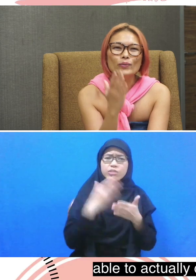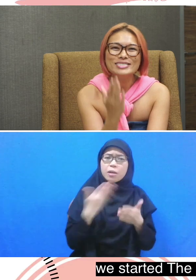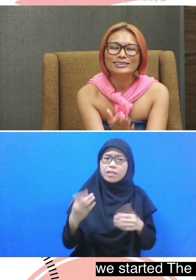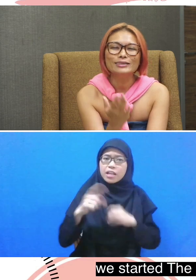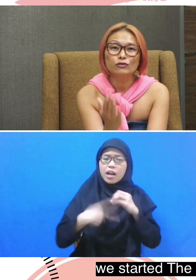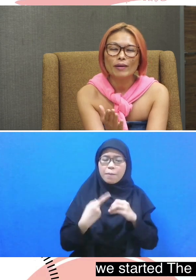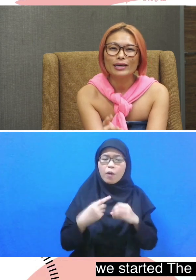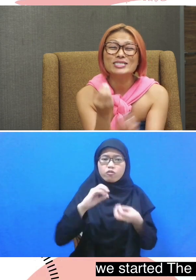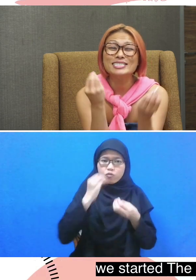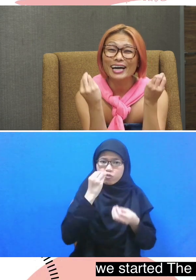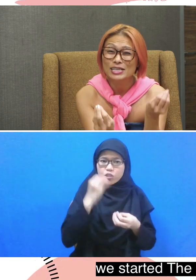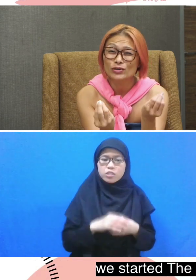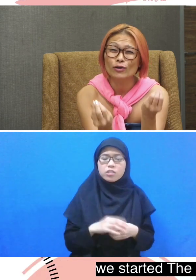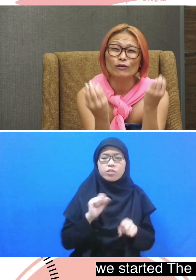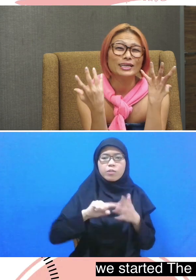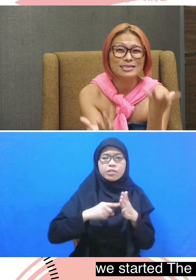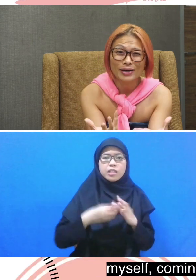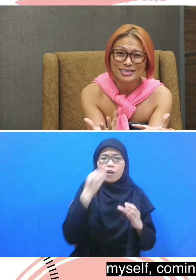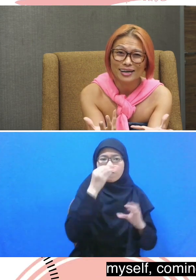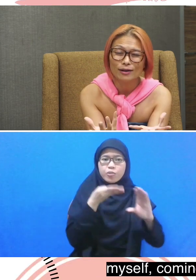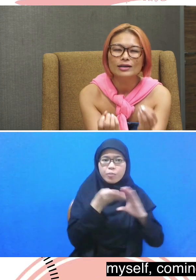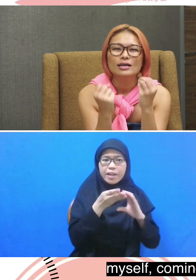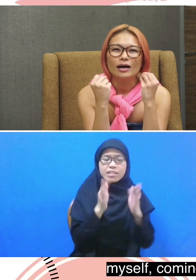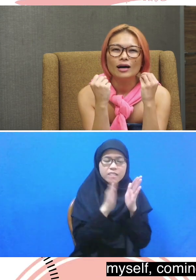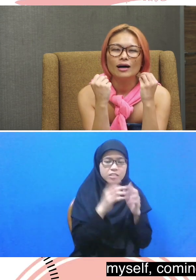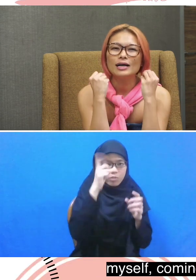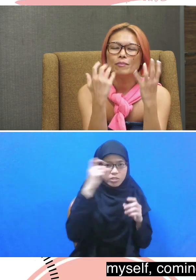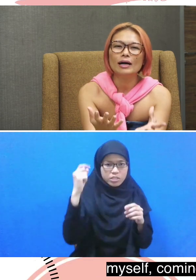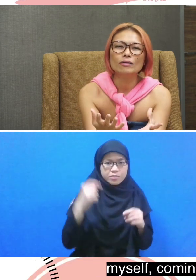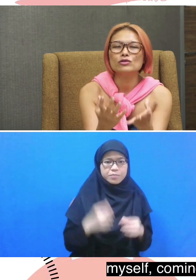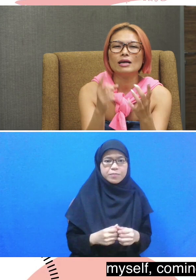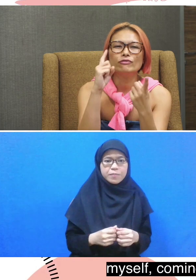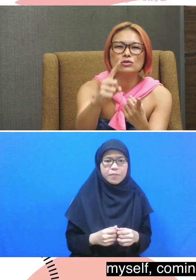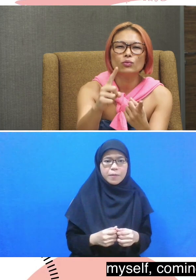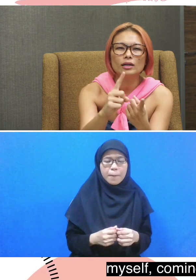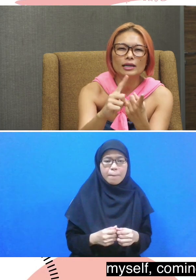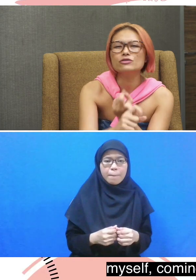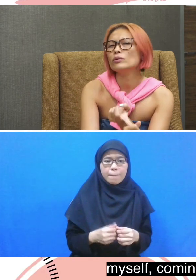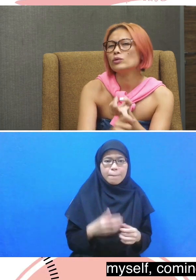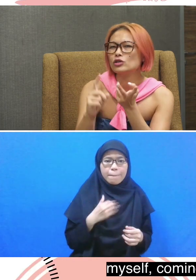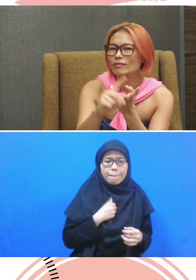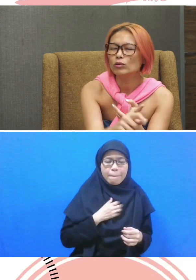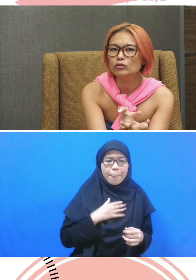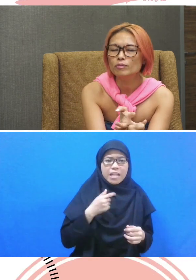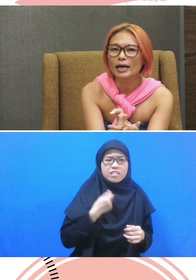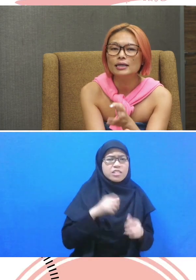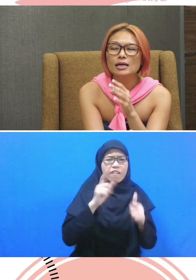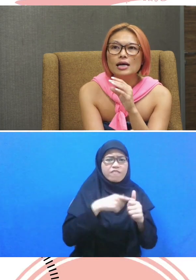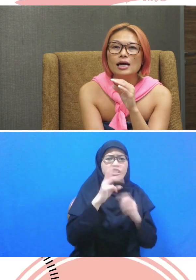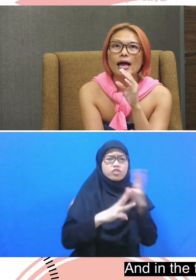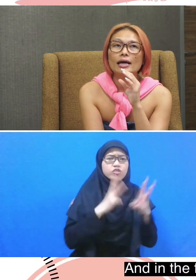so when we started the food bank, it was a tiny dream of Nicholas and myself coming out to say that first world country, we should have our own food